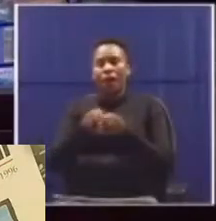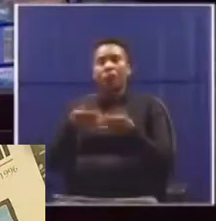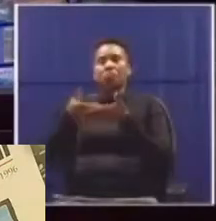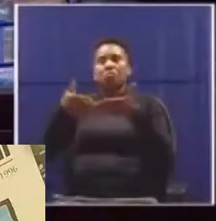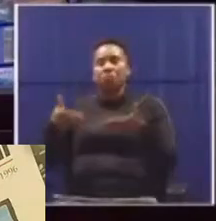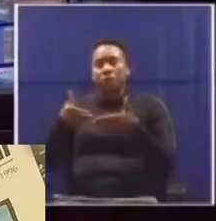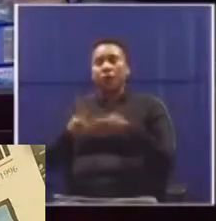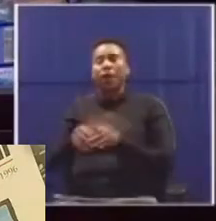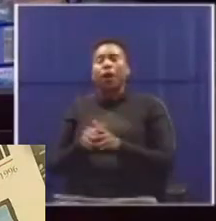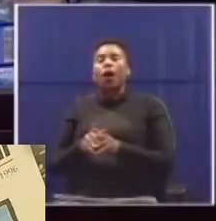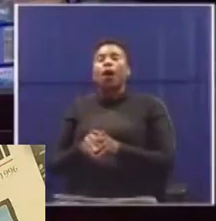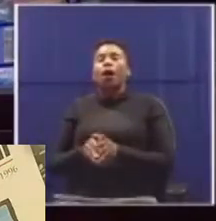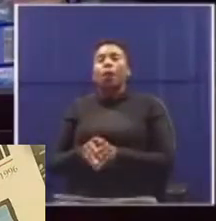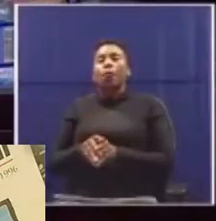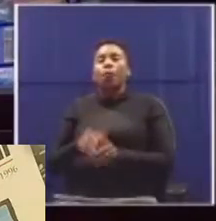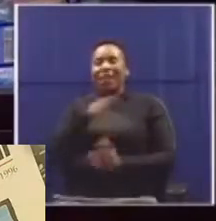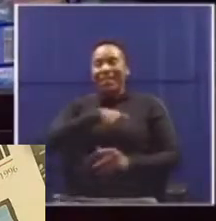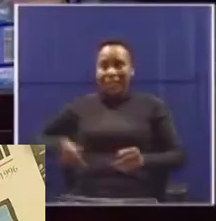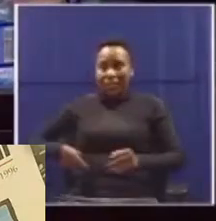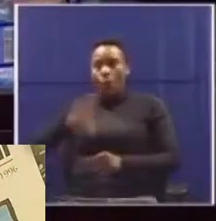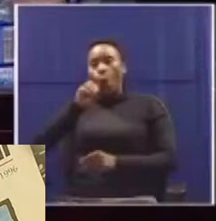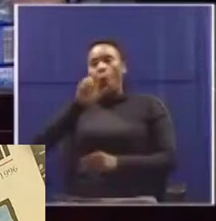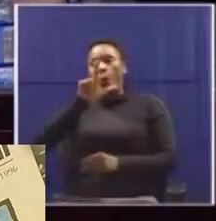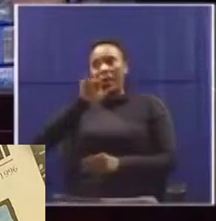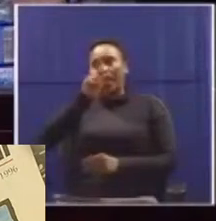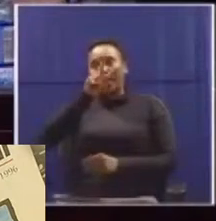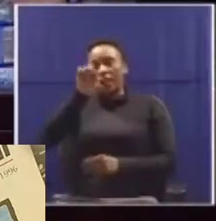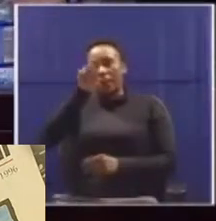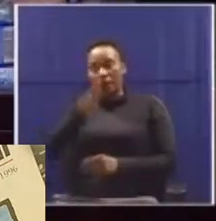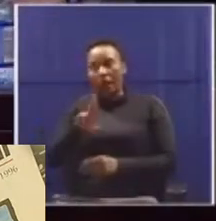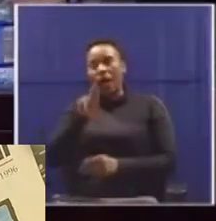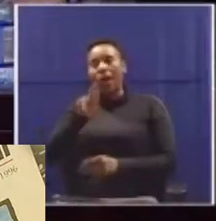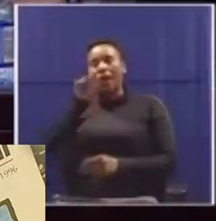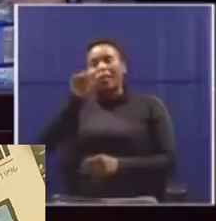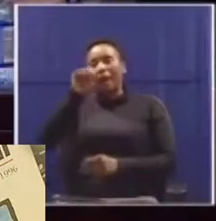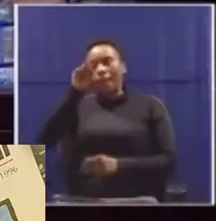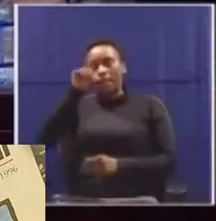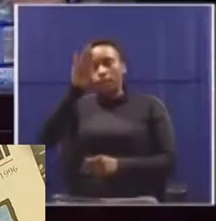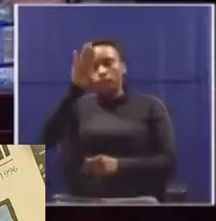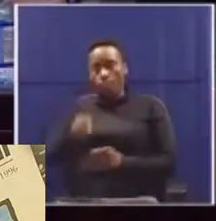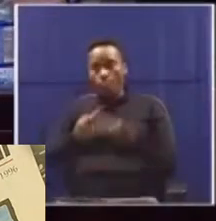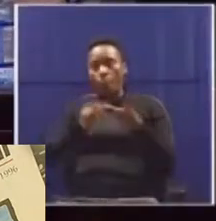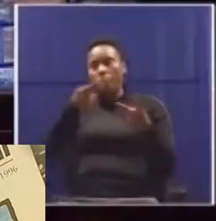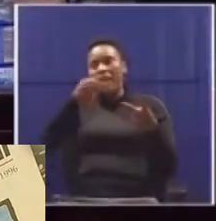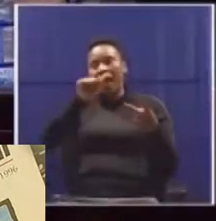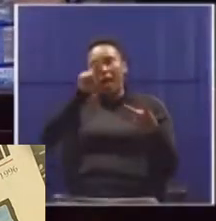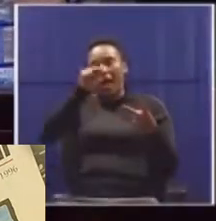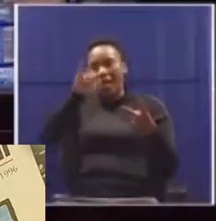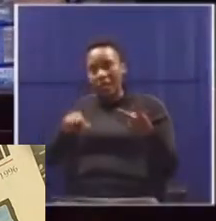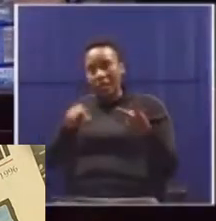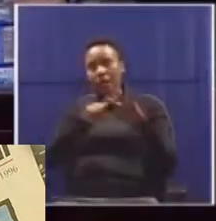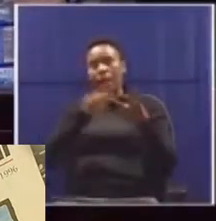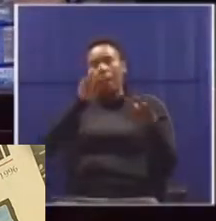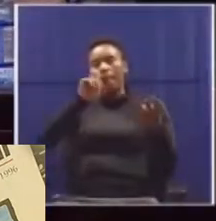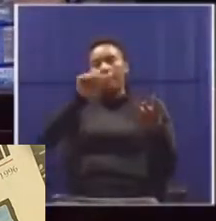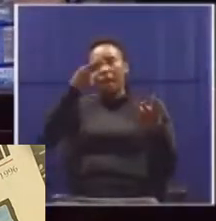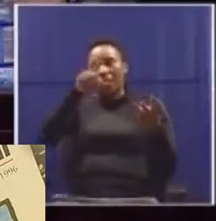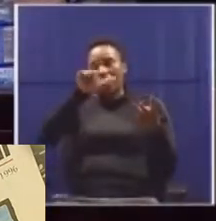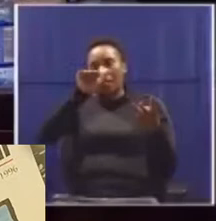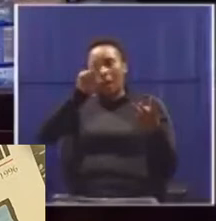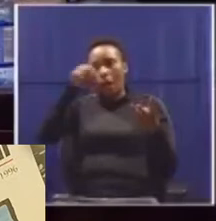Oliver Tambo Chris Hani and Solomon mahlangui their lives and Untold